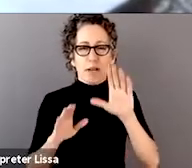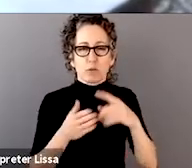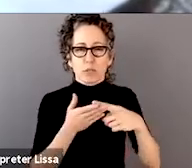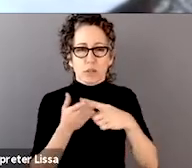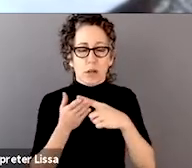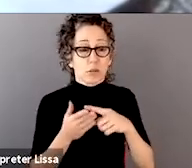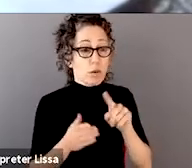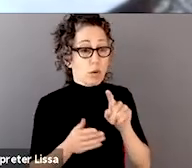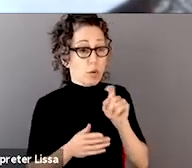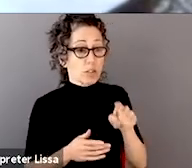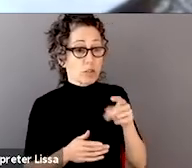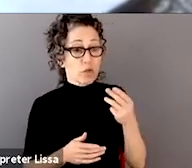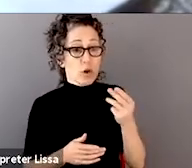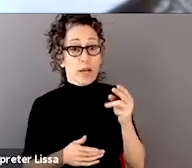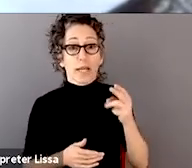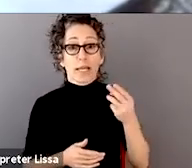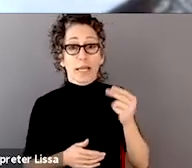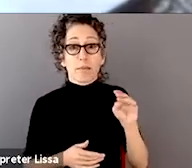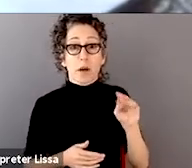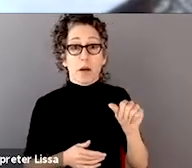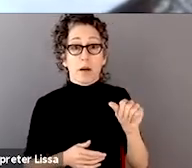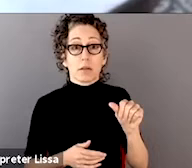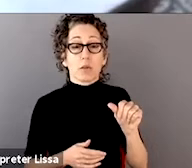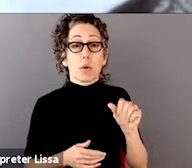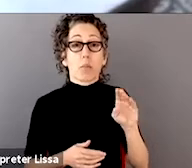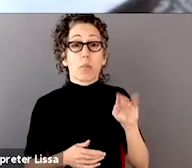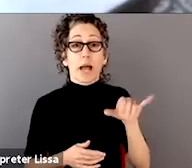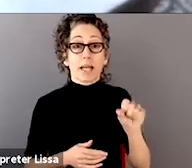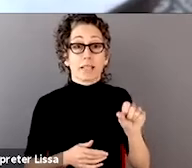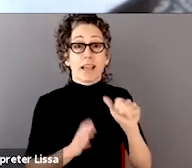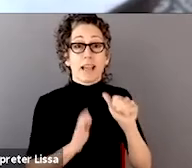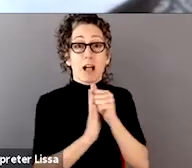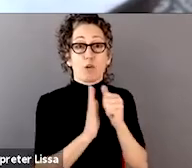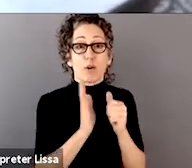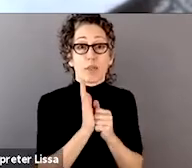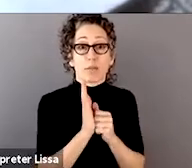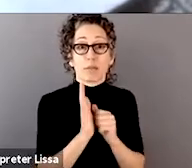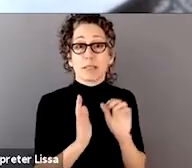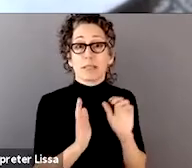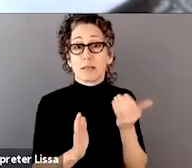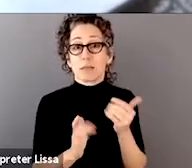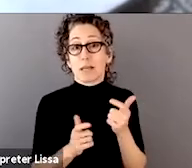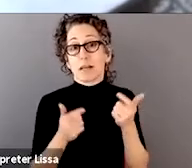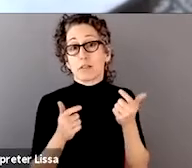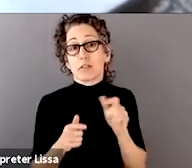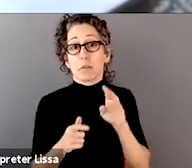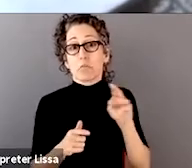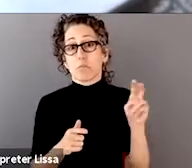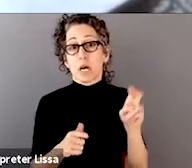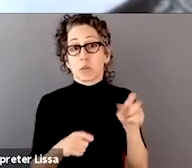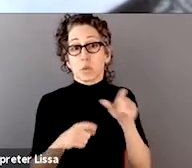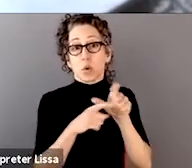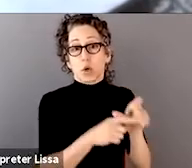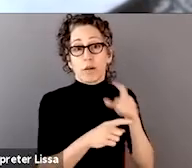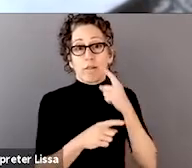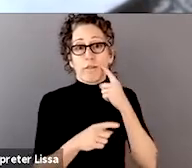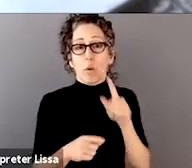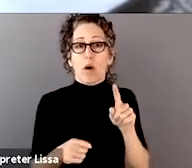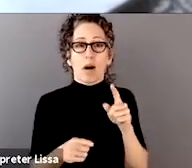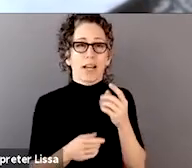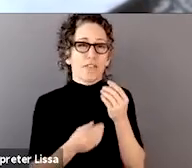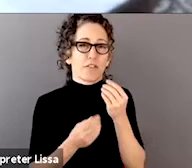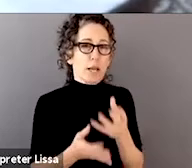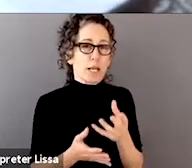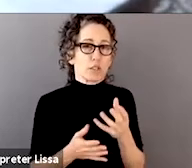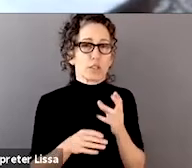Hema, the question I have is that the term biased algorithm seems to have become kind of a catch-all term for models behaving in undesirable ways, especially